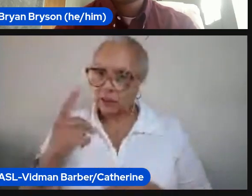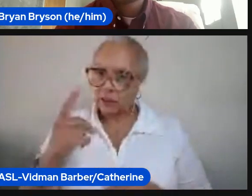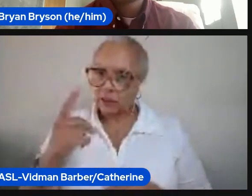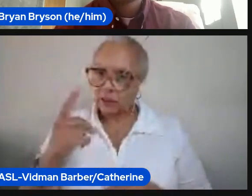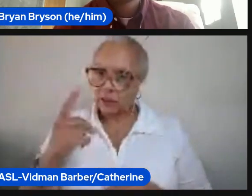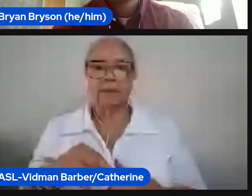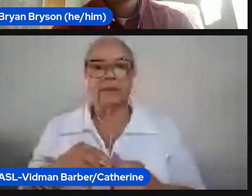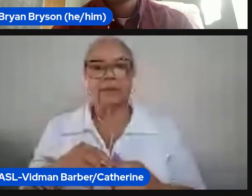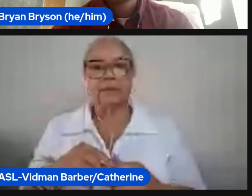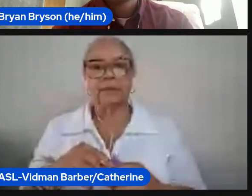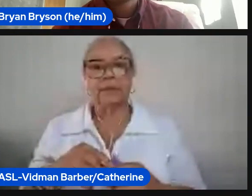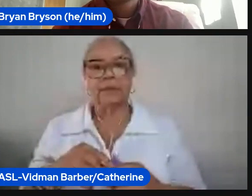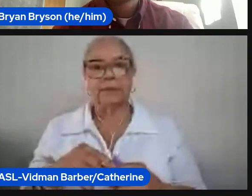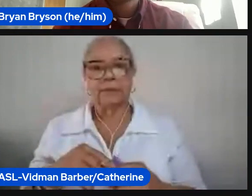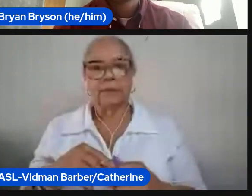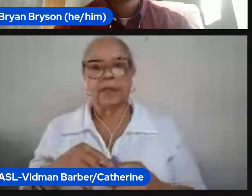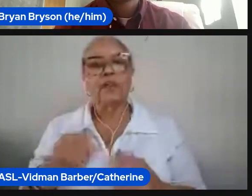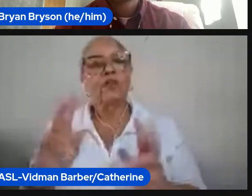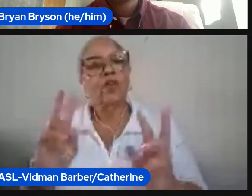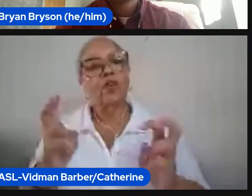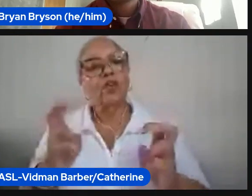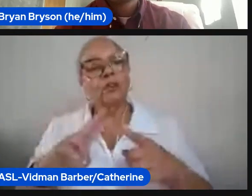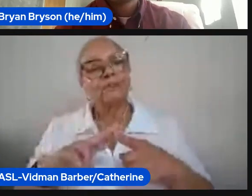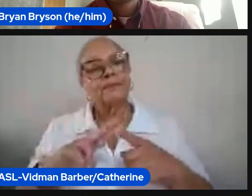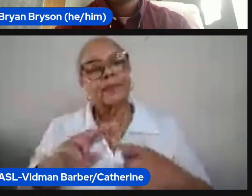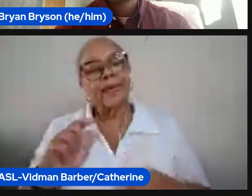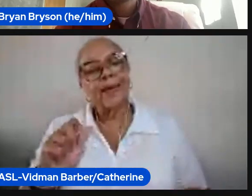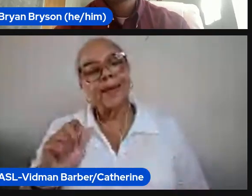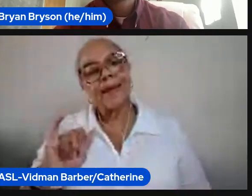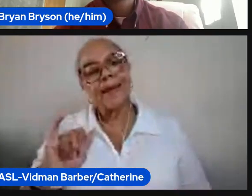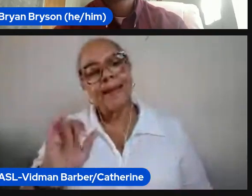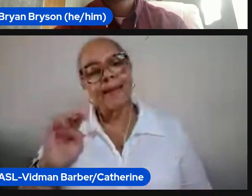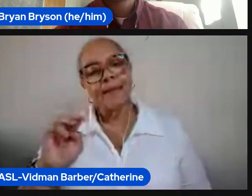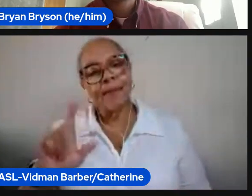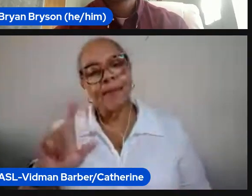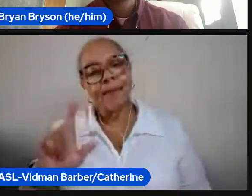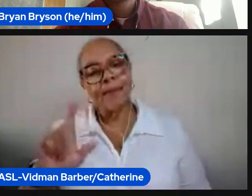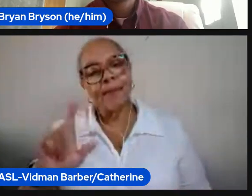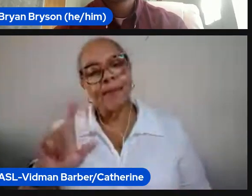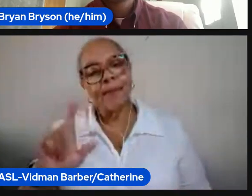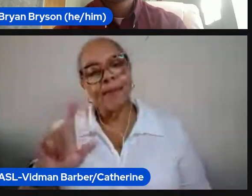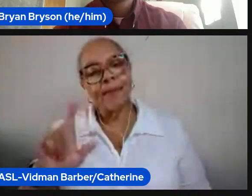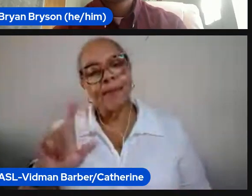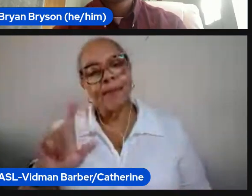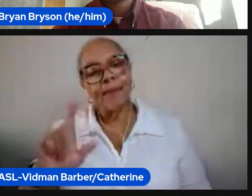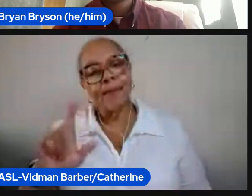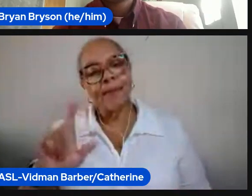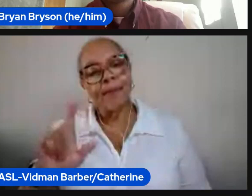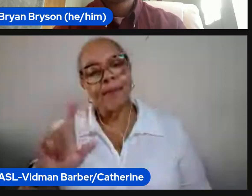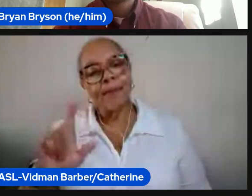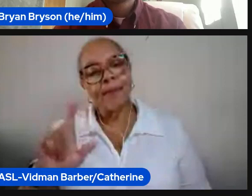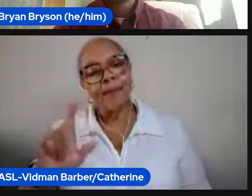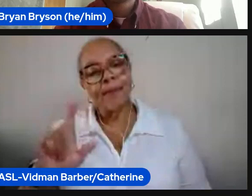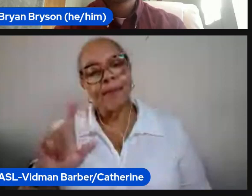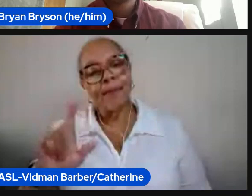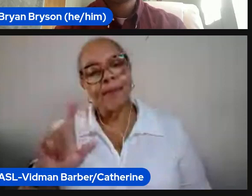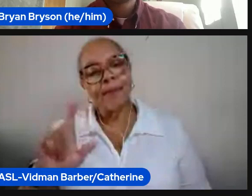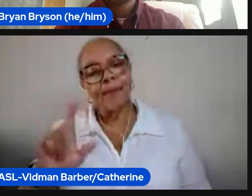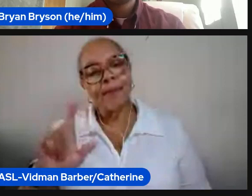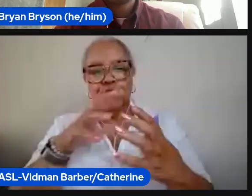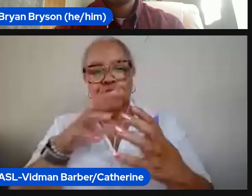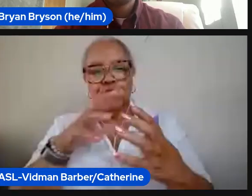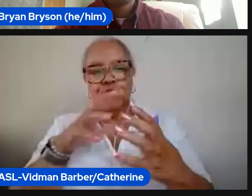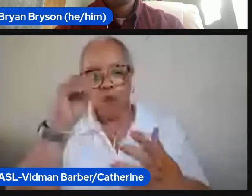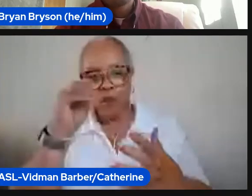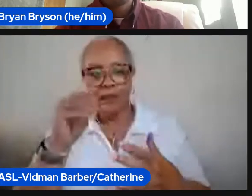There's those terms, AI, ML, artificial intelligence, machine learning, are being used a lot